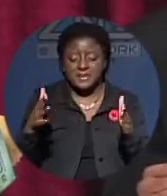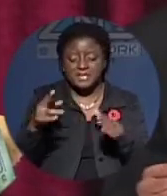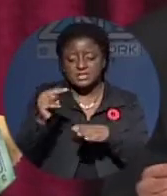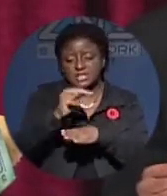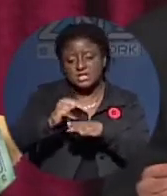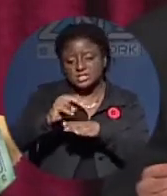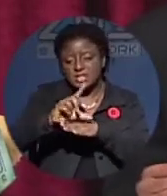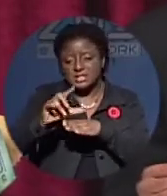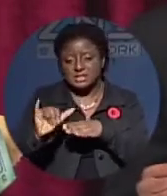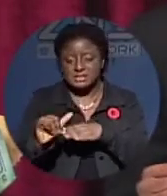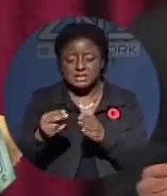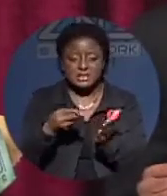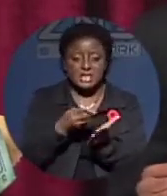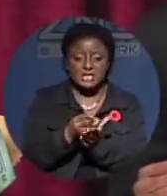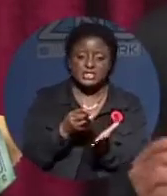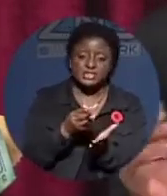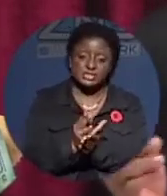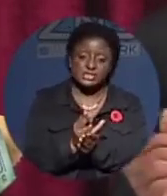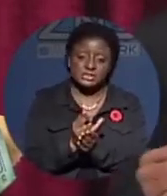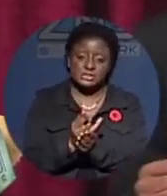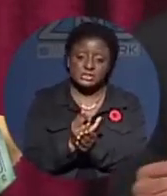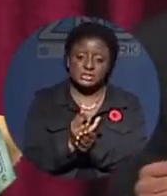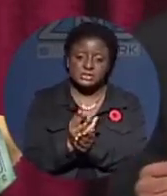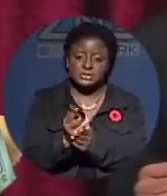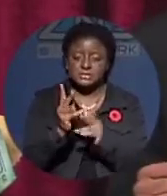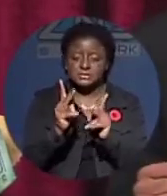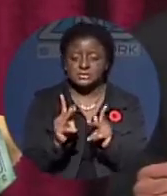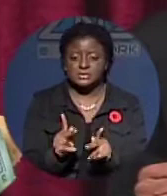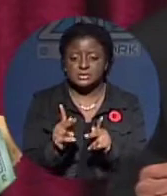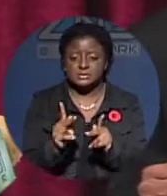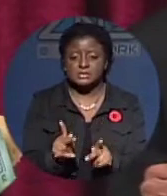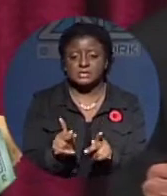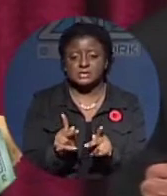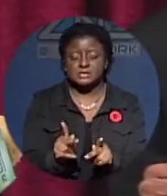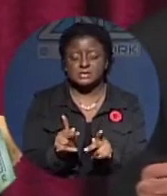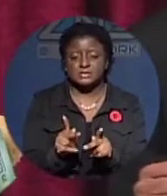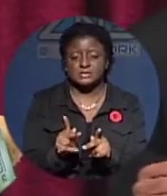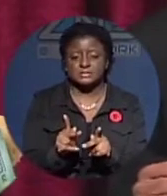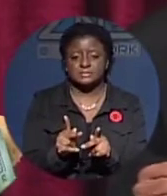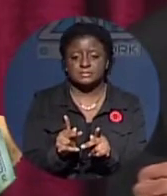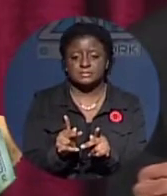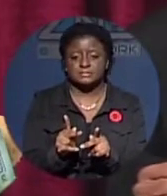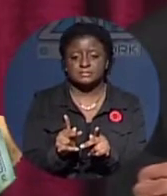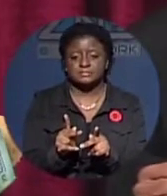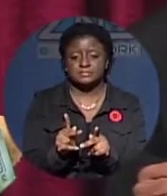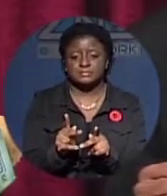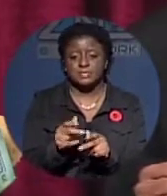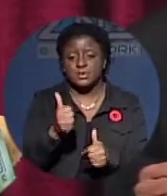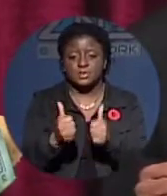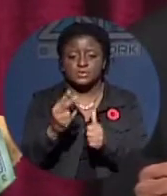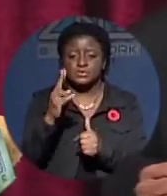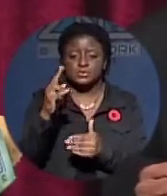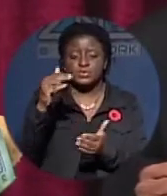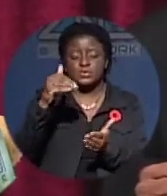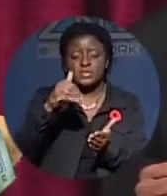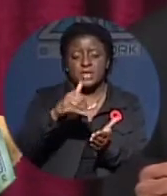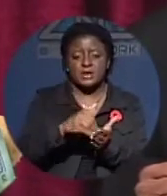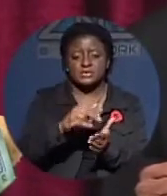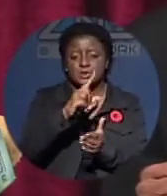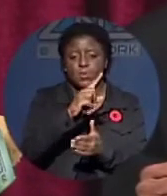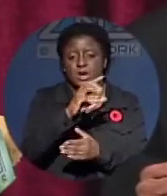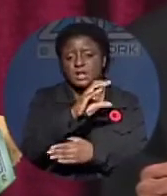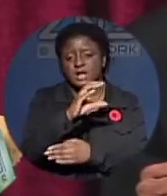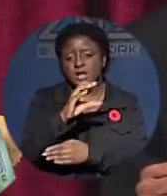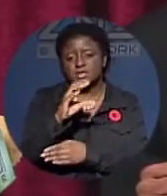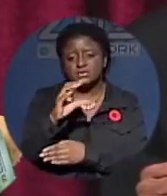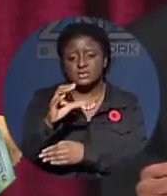nationalities would be Haitian nationals, as the Honorable Deputy Prime Minister said, which is